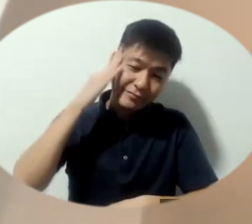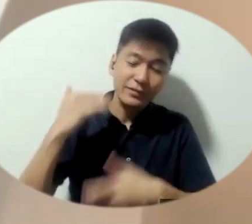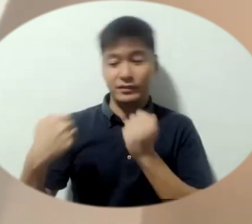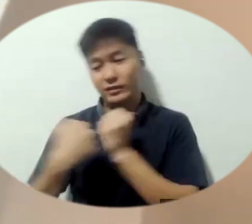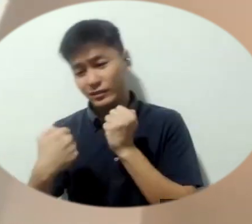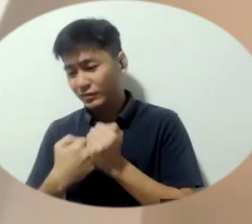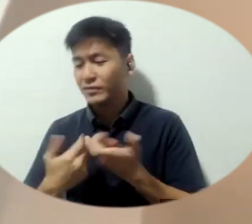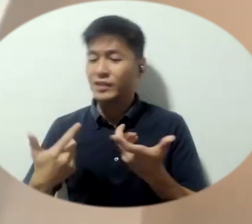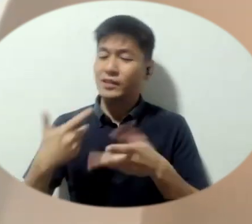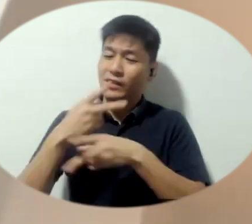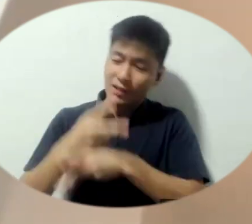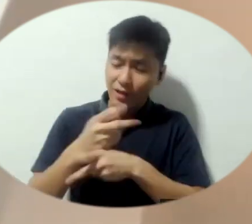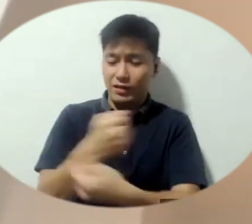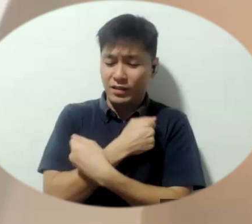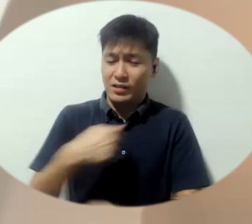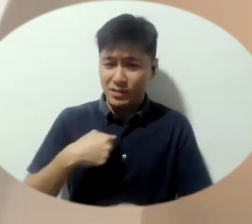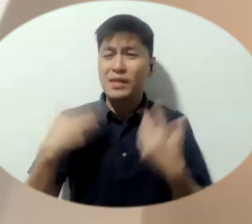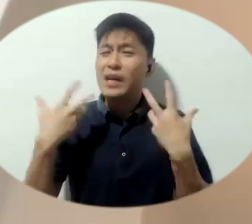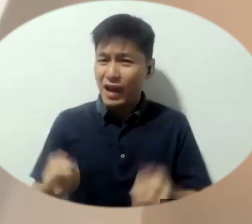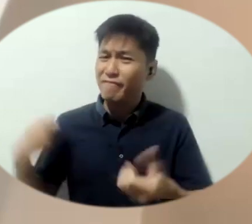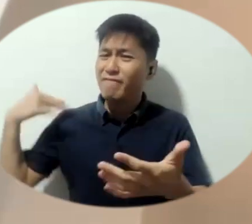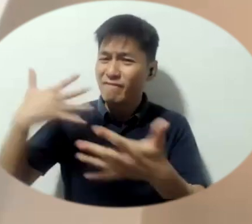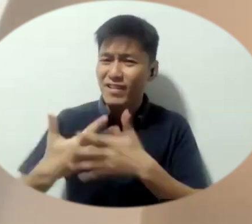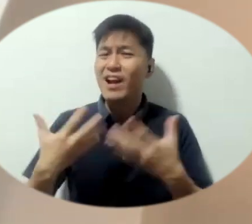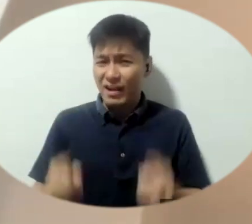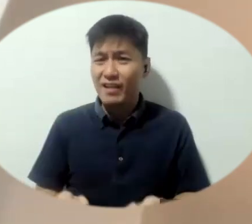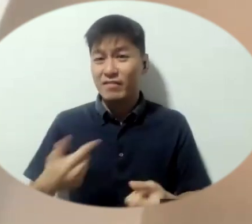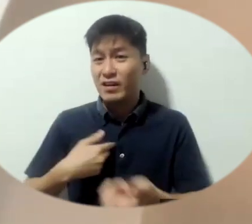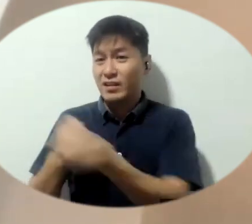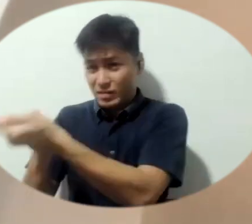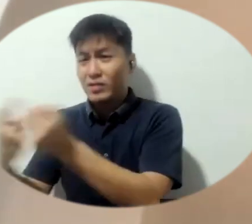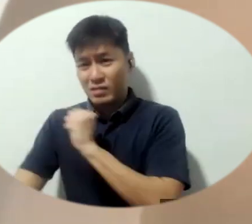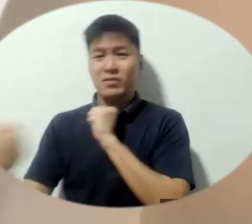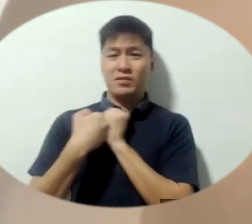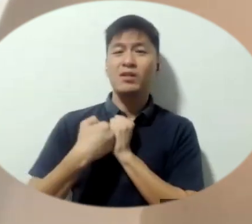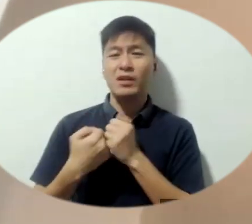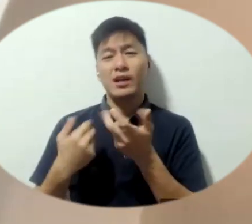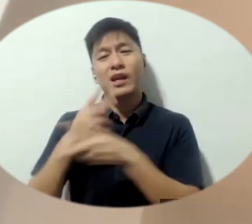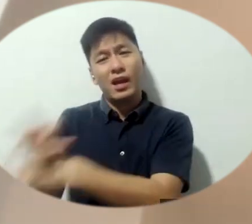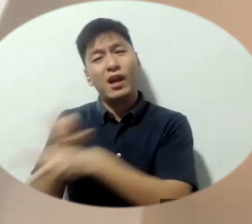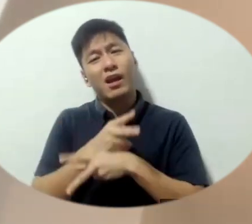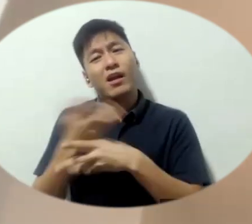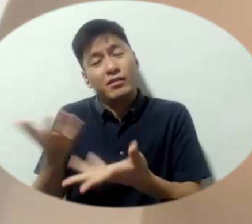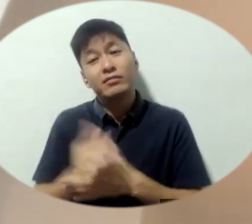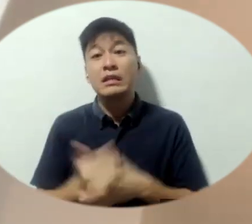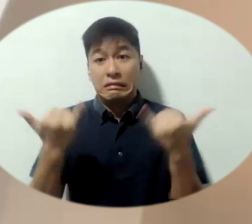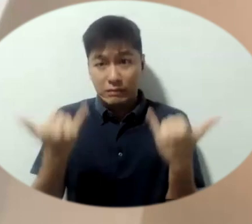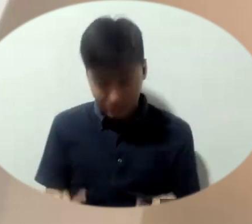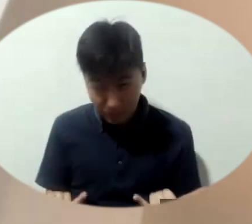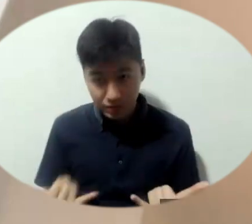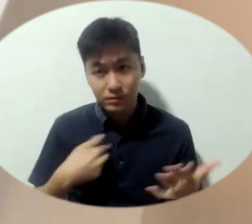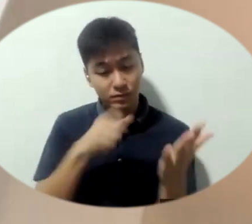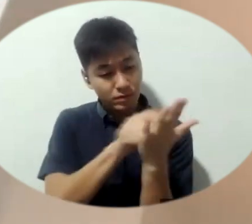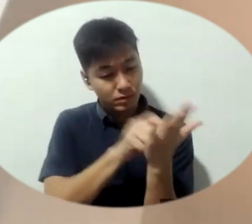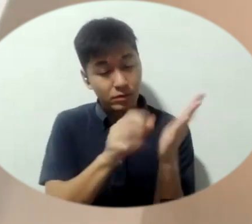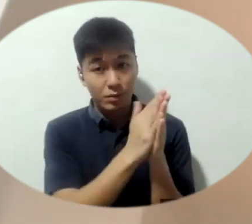as I was also caring for her. So that's why I'm writing a book now called Caring and Being Cared